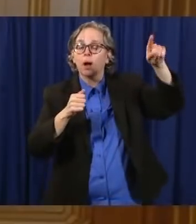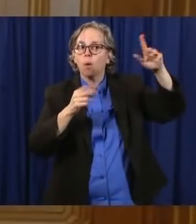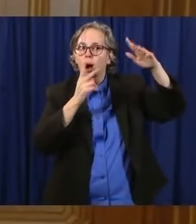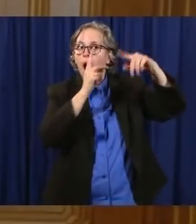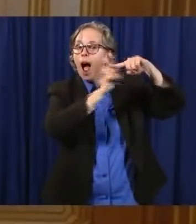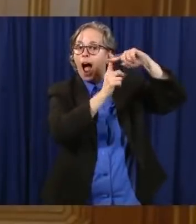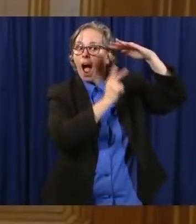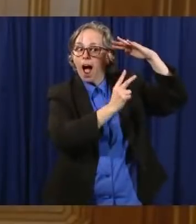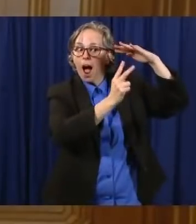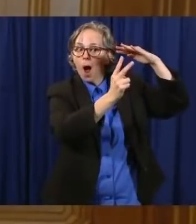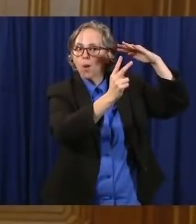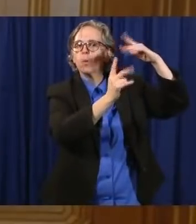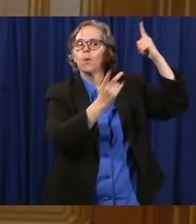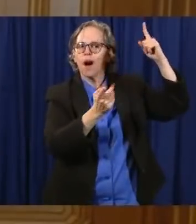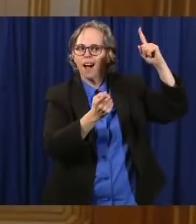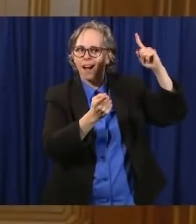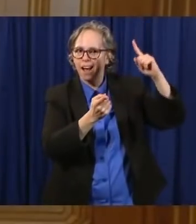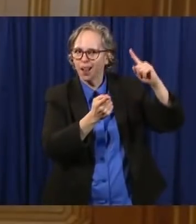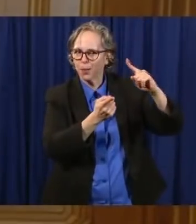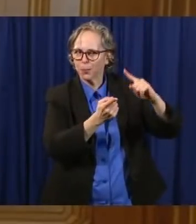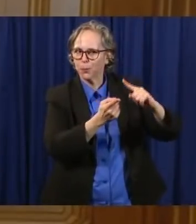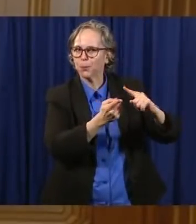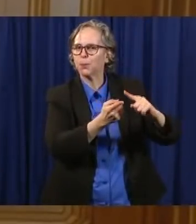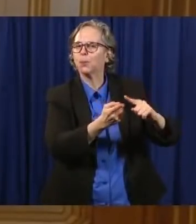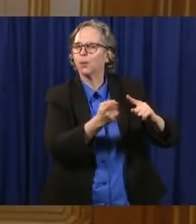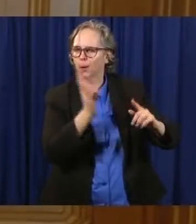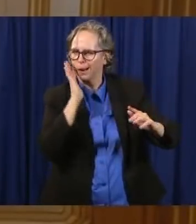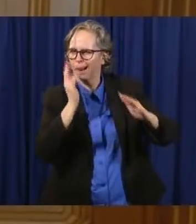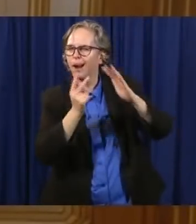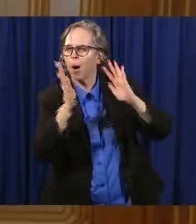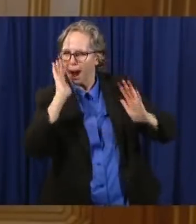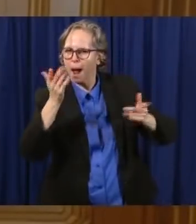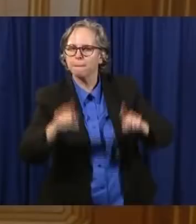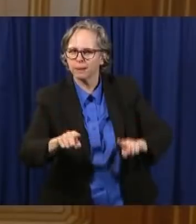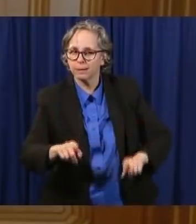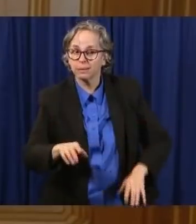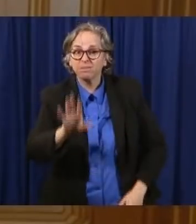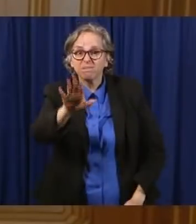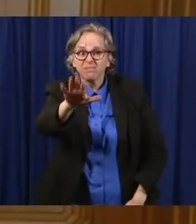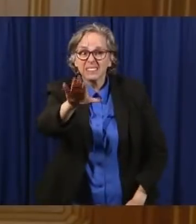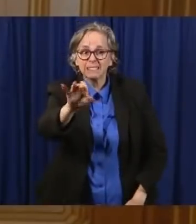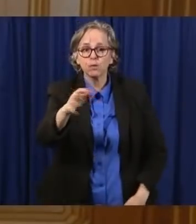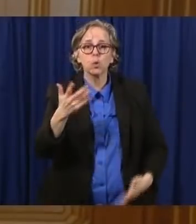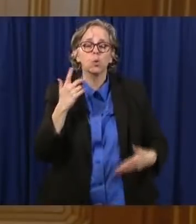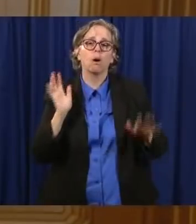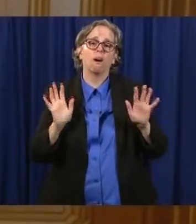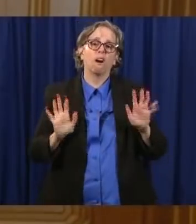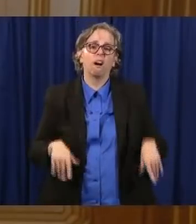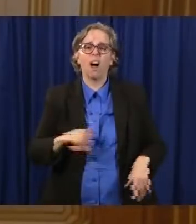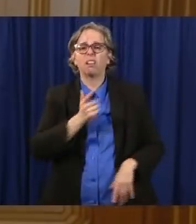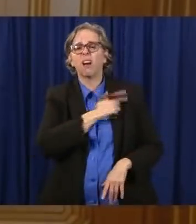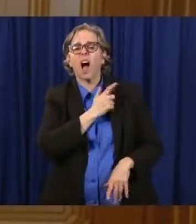curve, that will continue. If we let up, that will not continue.